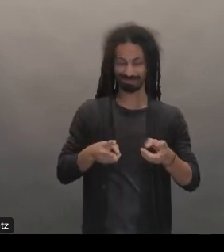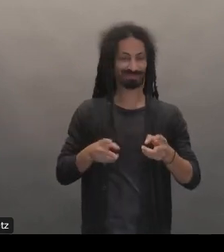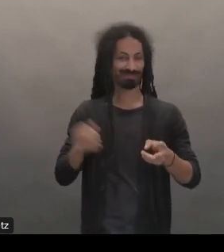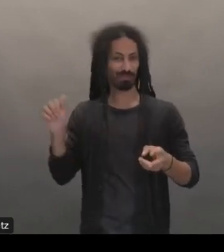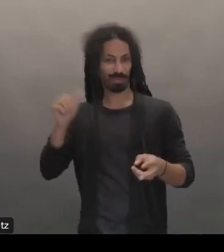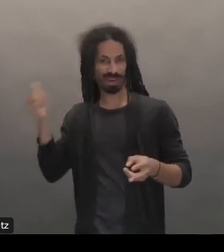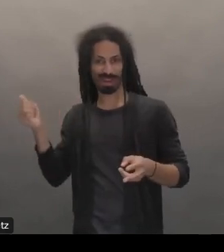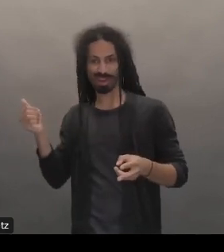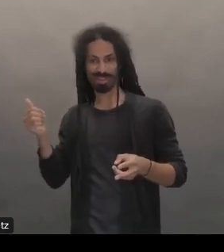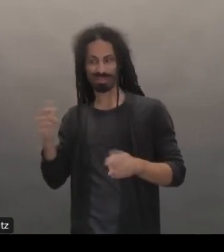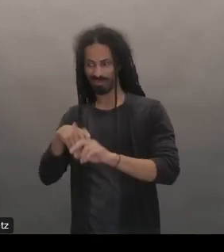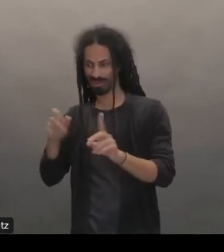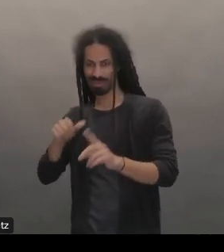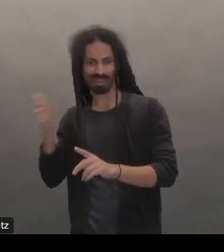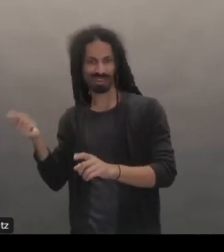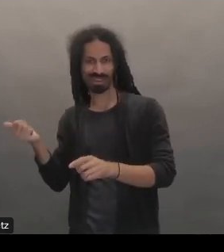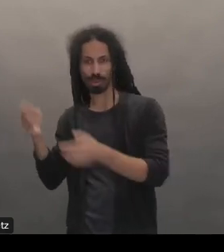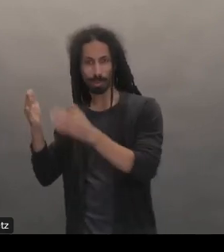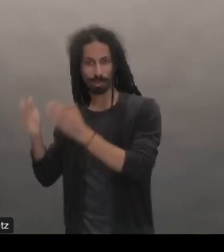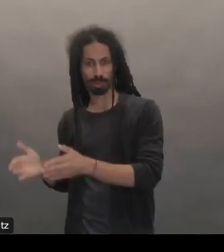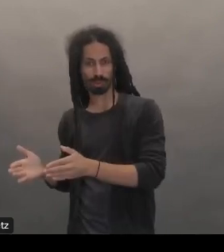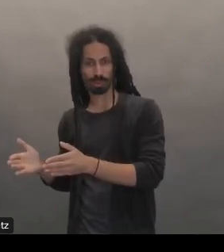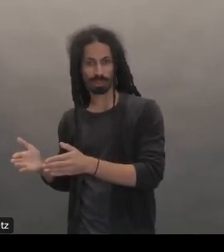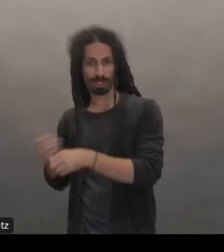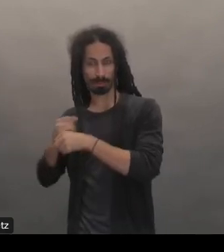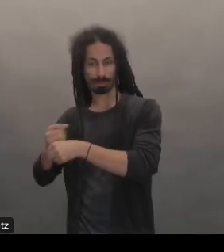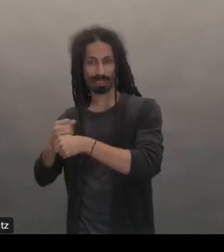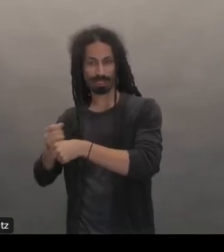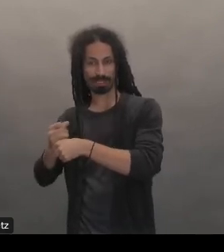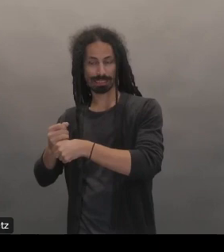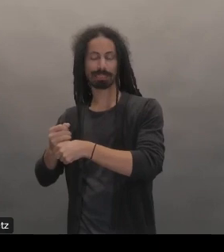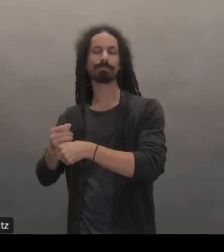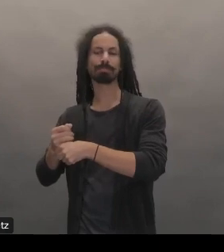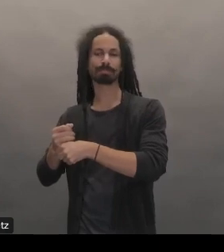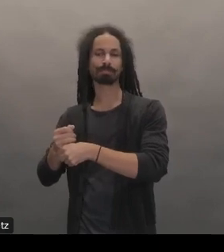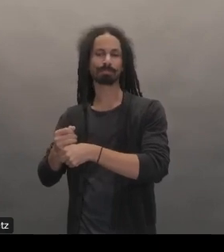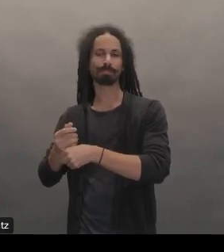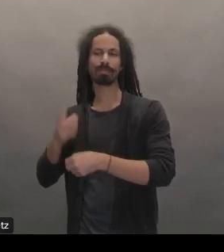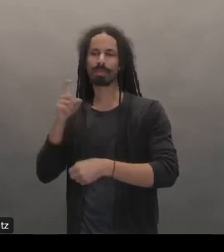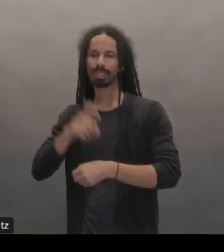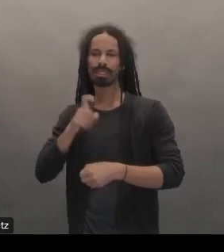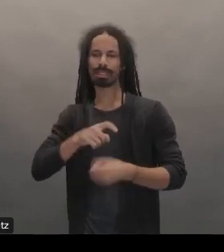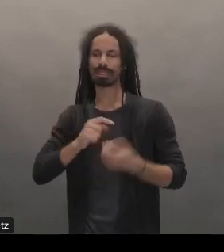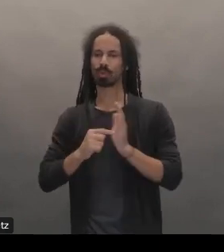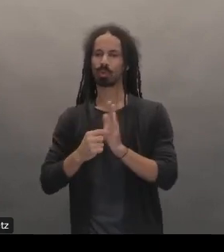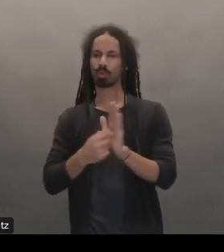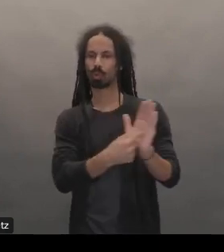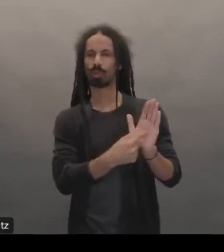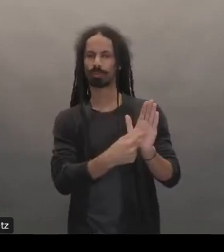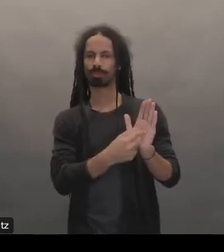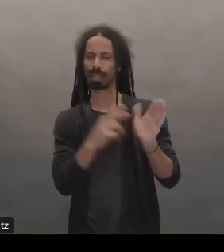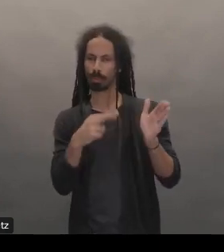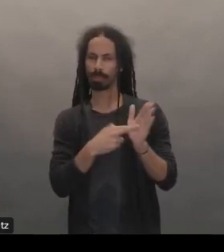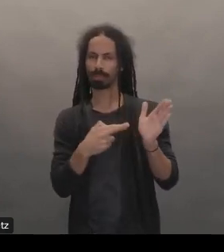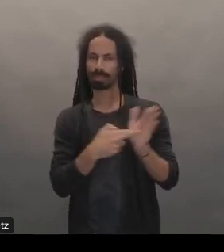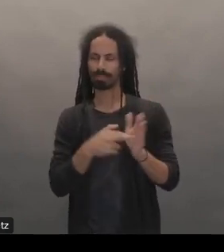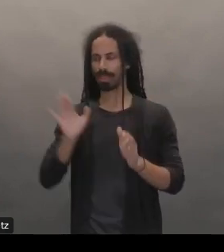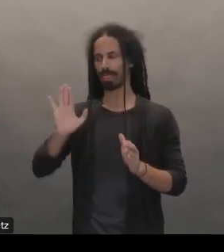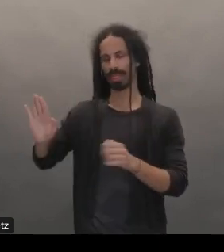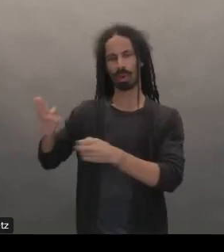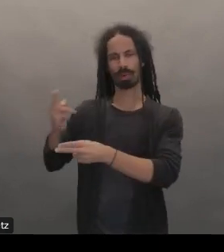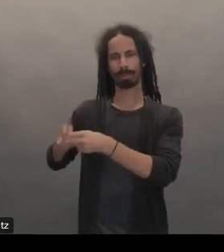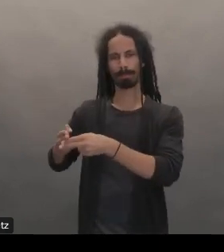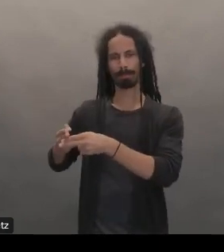from somewhere else, it is possible that you need to represent that in your essay. So let's get into how